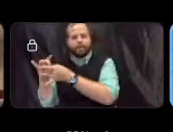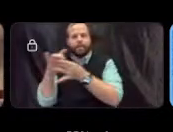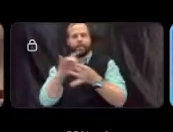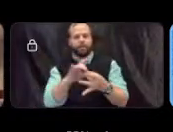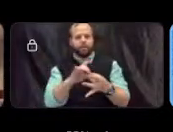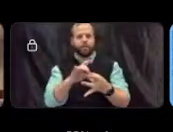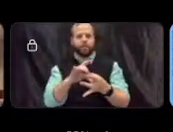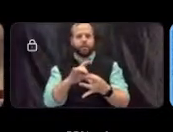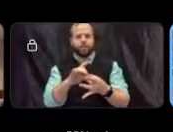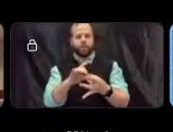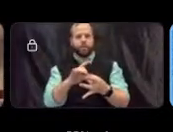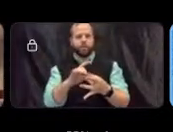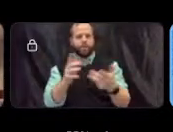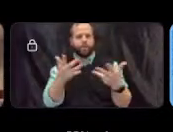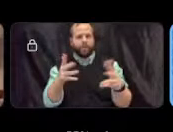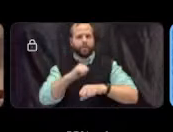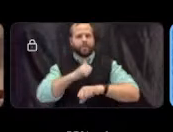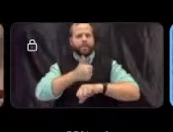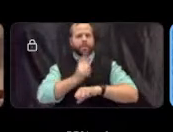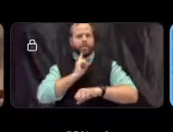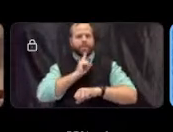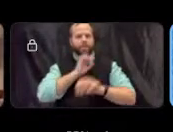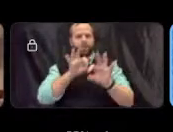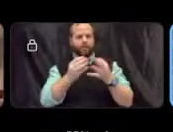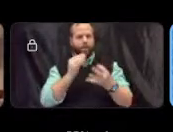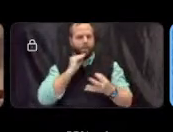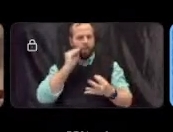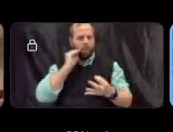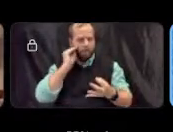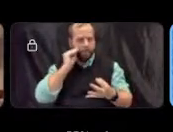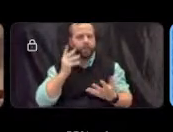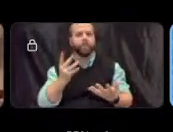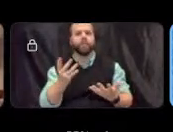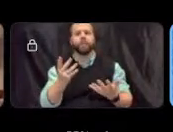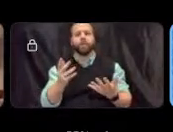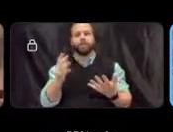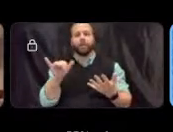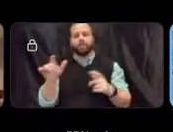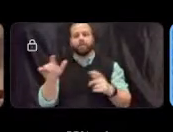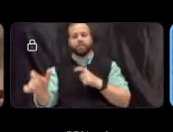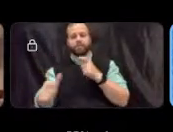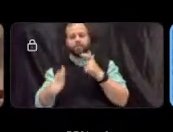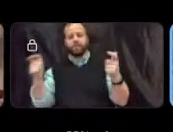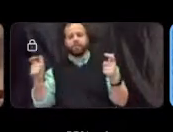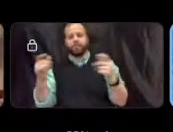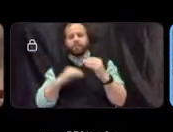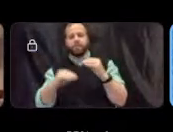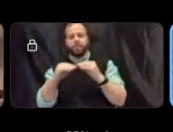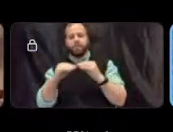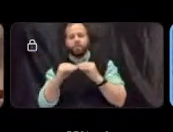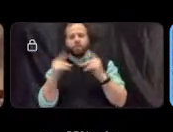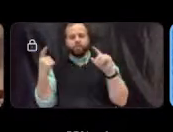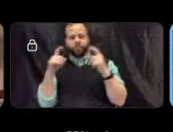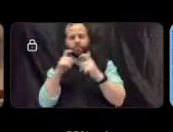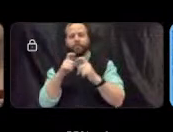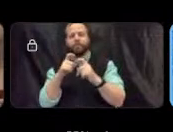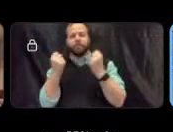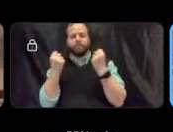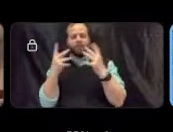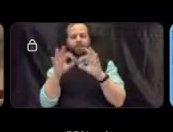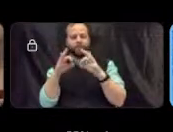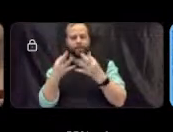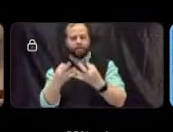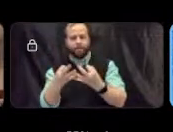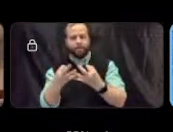the existing single family. And there's that larger, more dense multifamily to the immediate west, and actually their parking